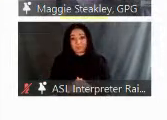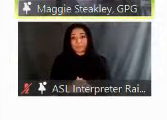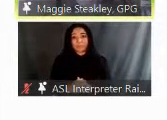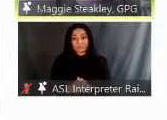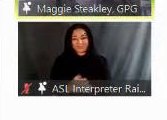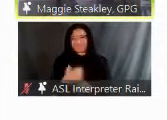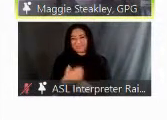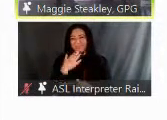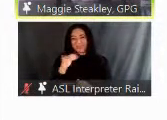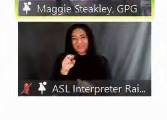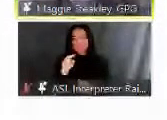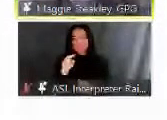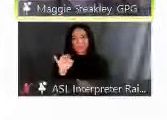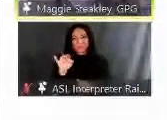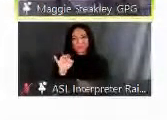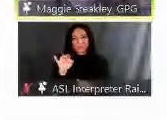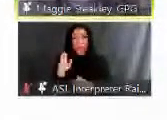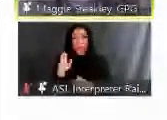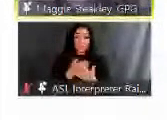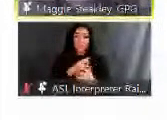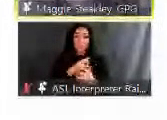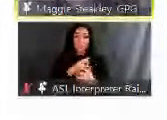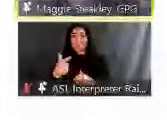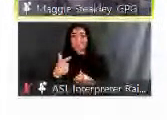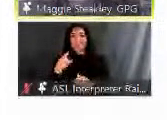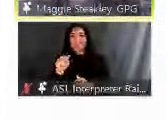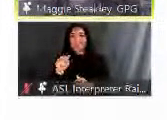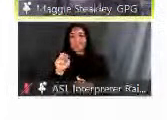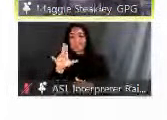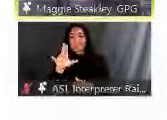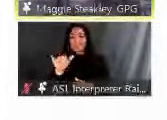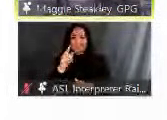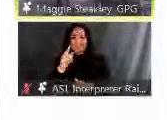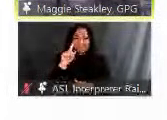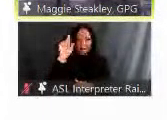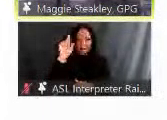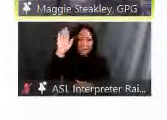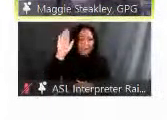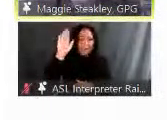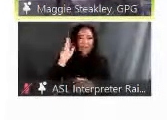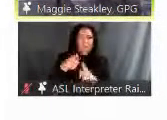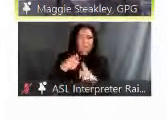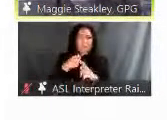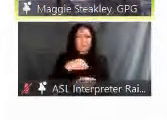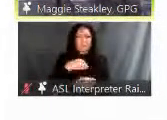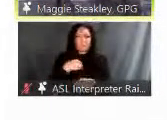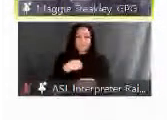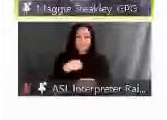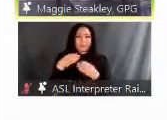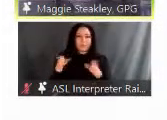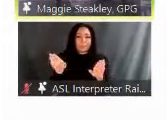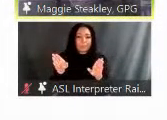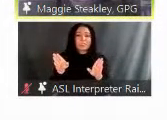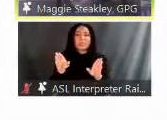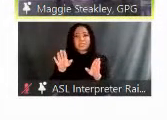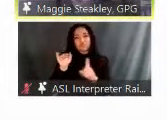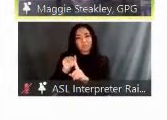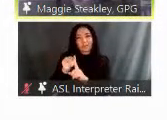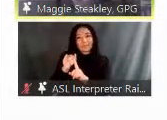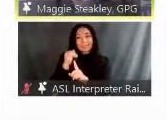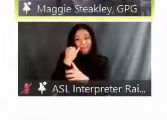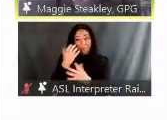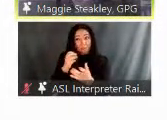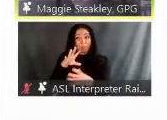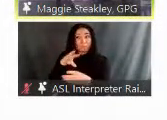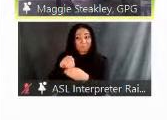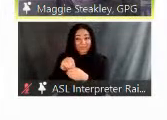Thanks, Jennifer. Before I hand it over to Nancy, I see one hand up from members of the public, and I remind members of the public that if you would like to participate